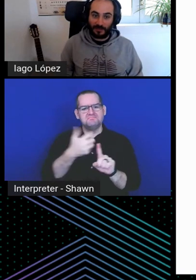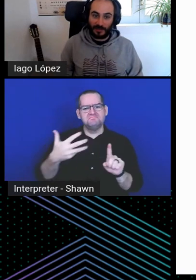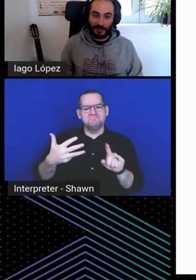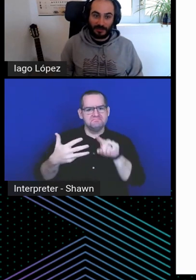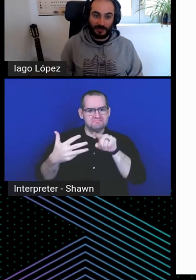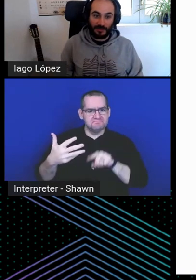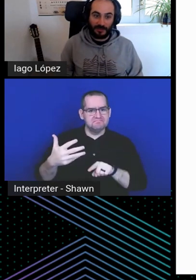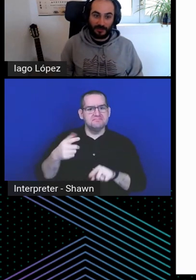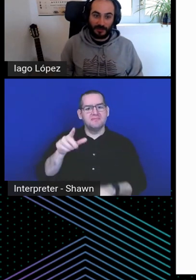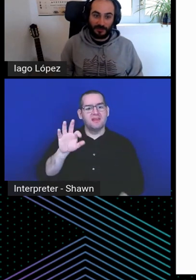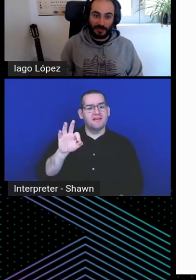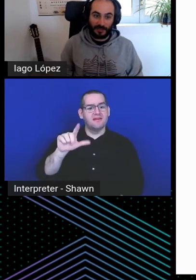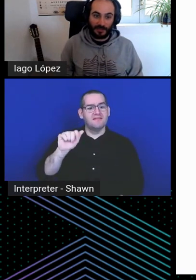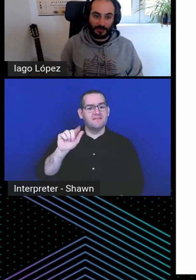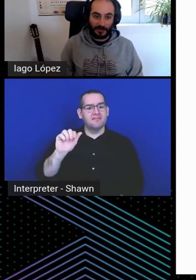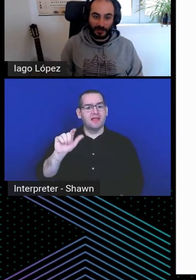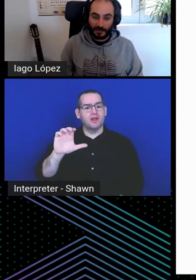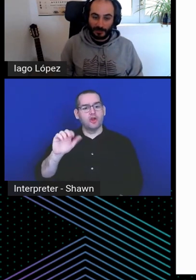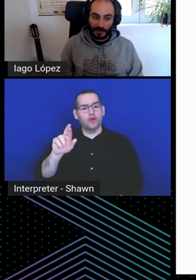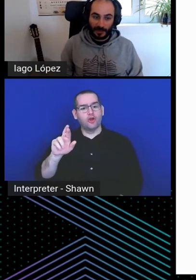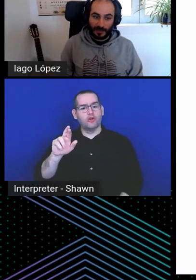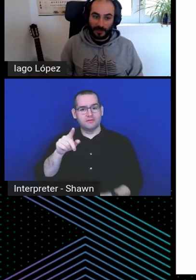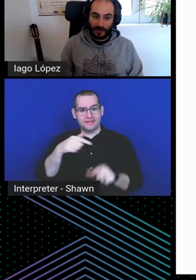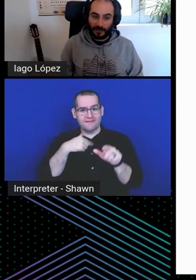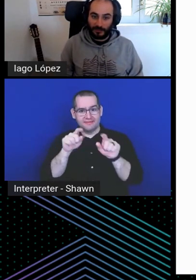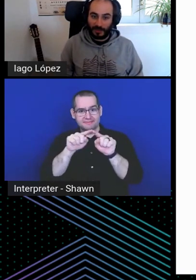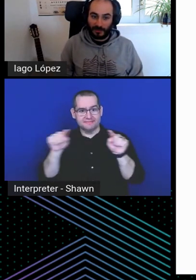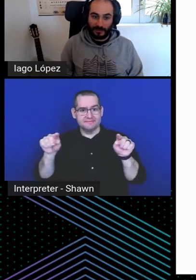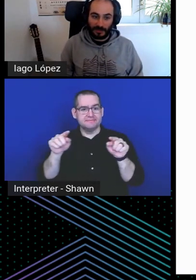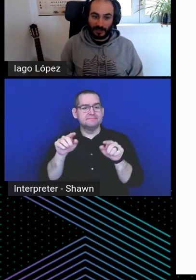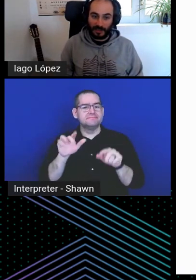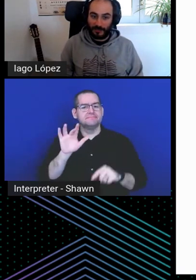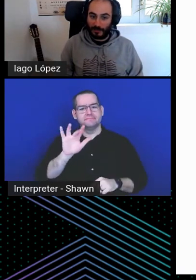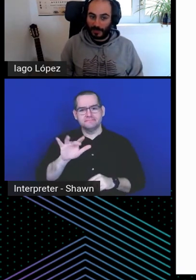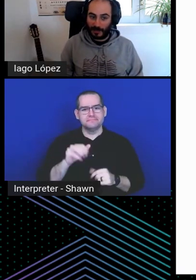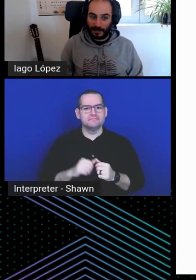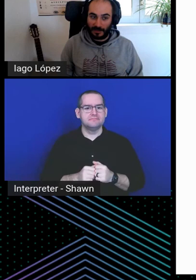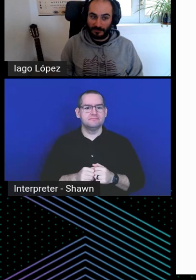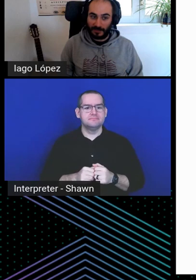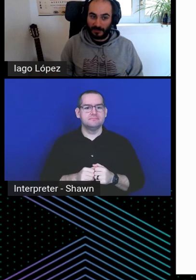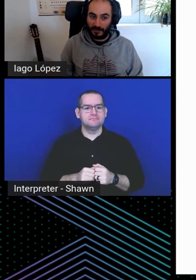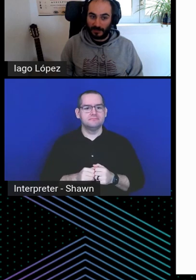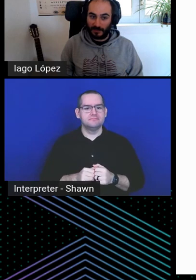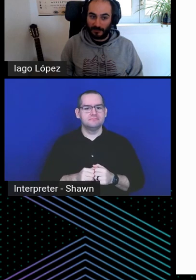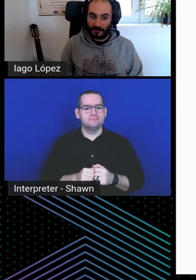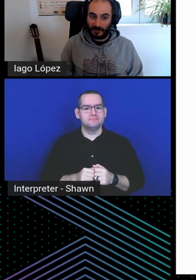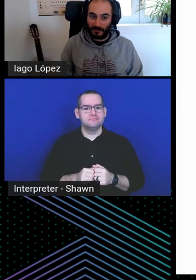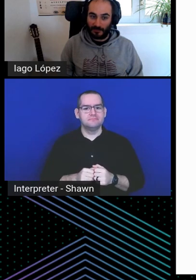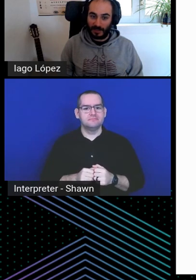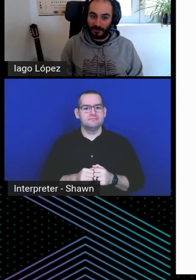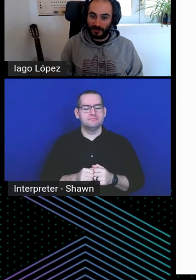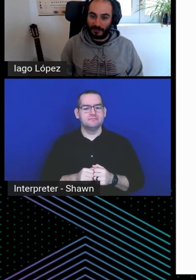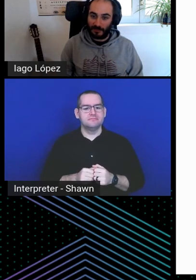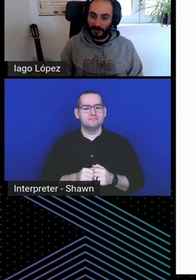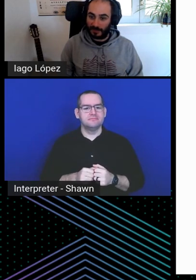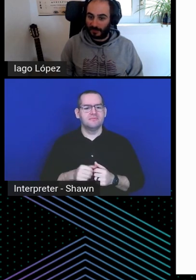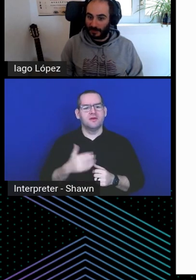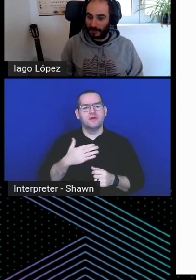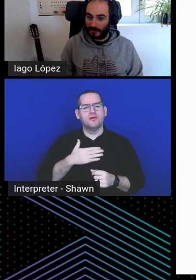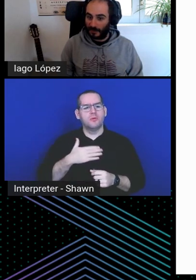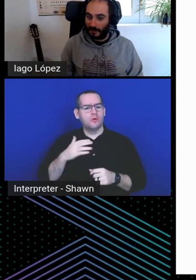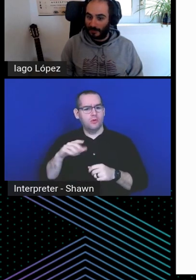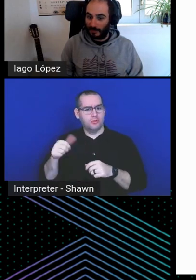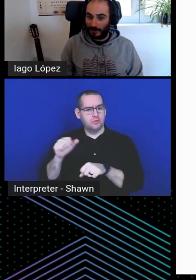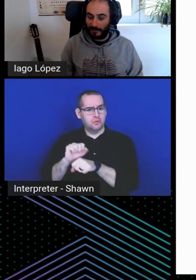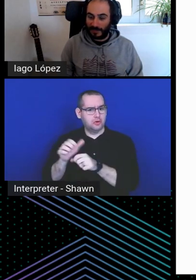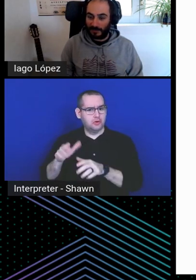Flatcar documentation in this URL here. And my colleague Kai has been creating some repository